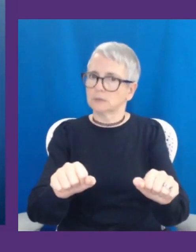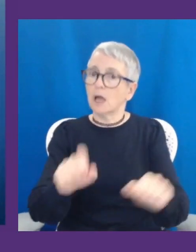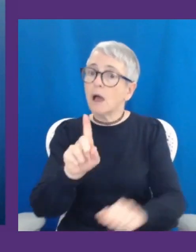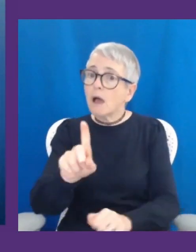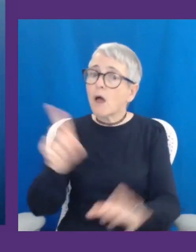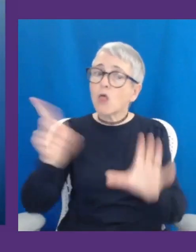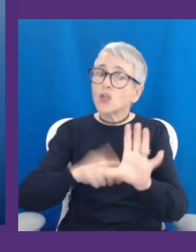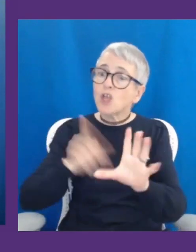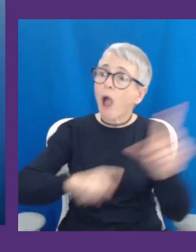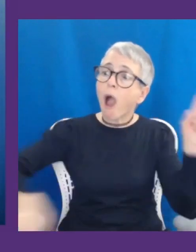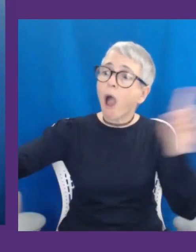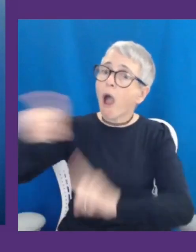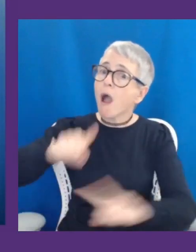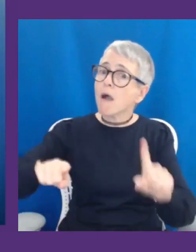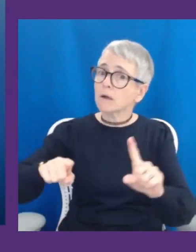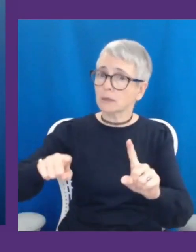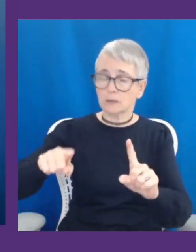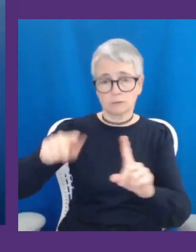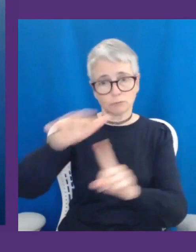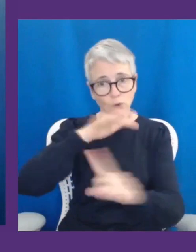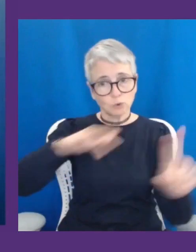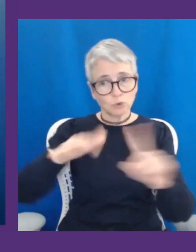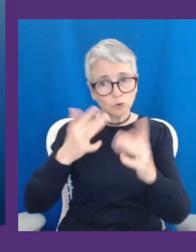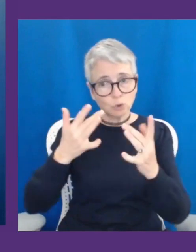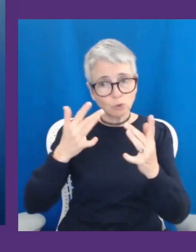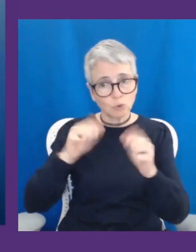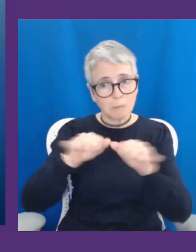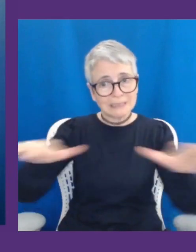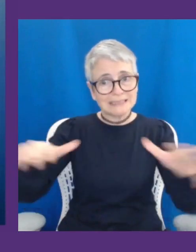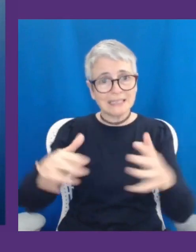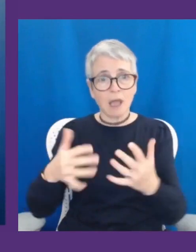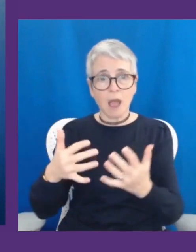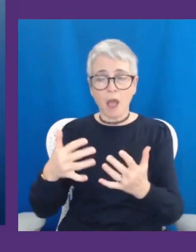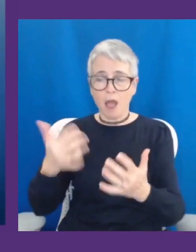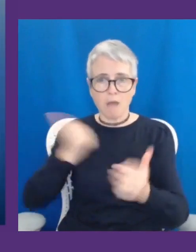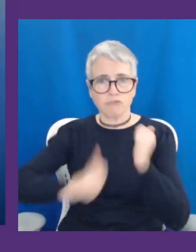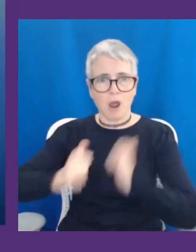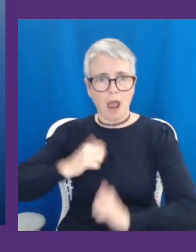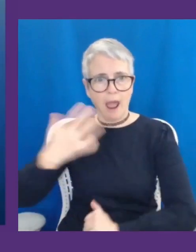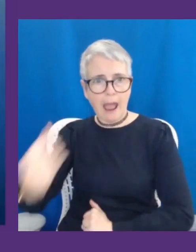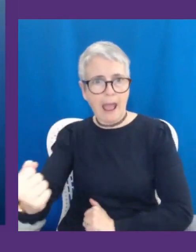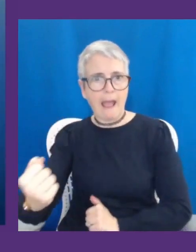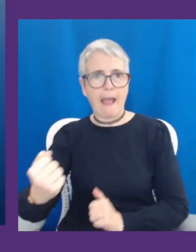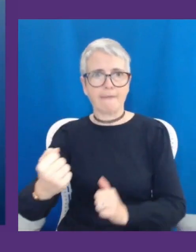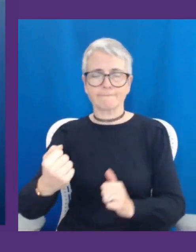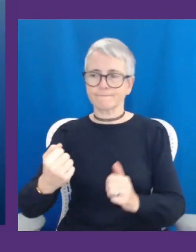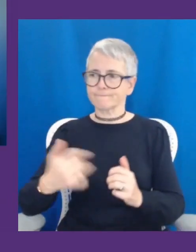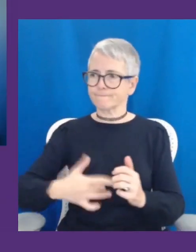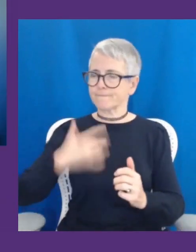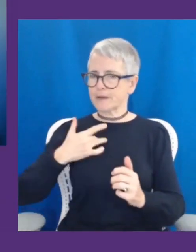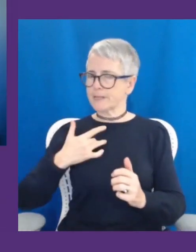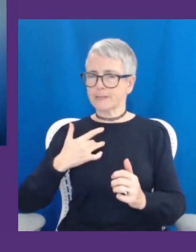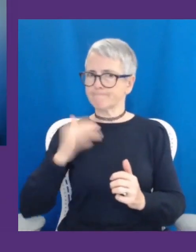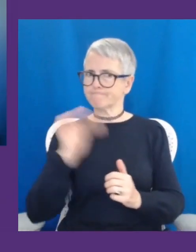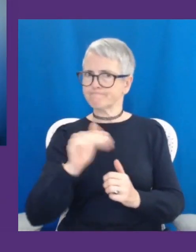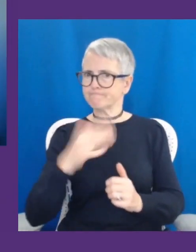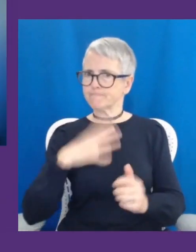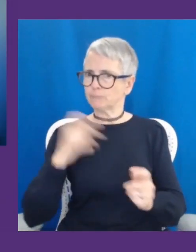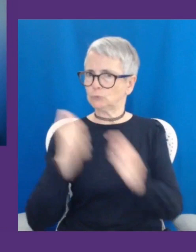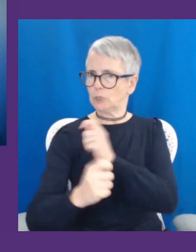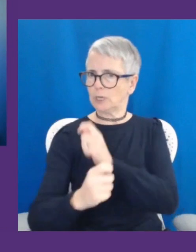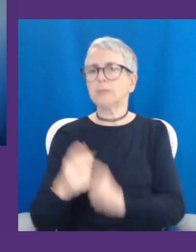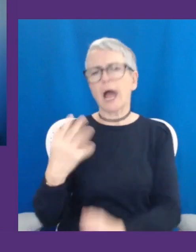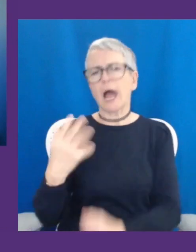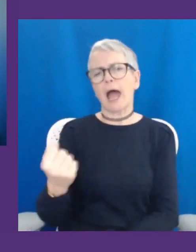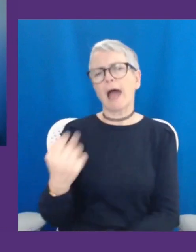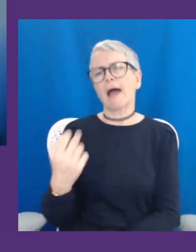and language and a sense of pride and honor, that dimension has very much changed as well. We also said about the